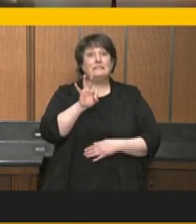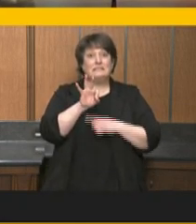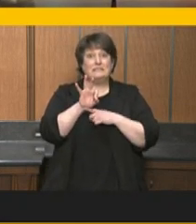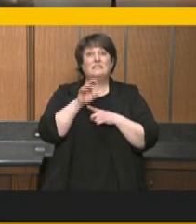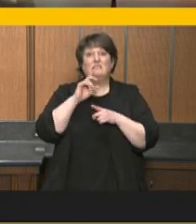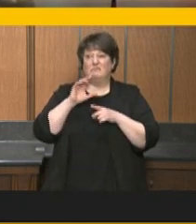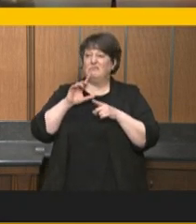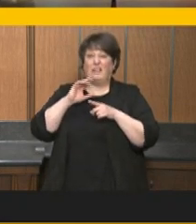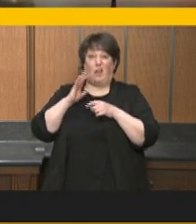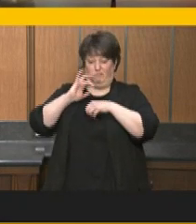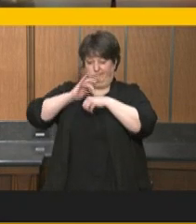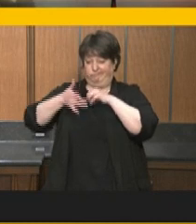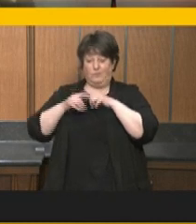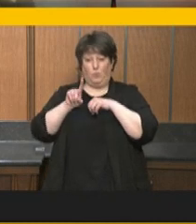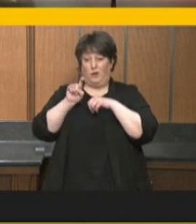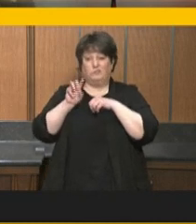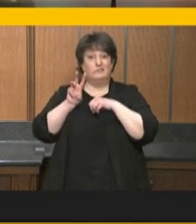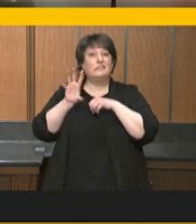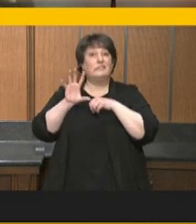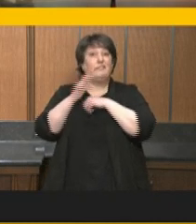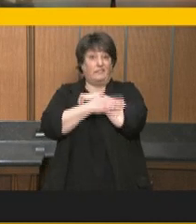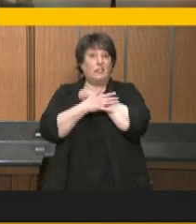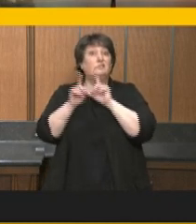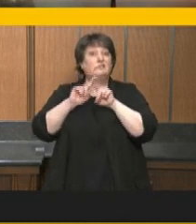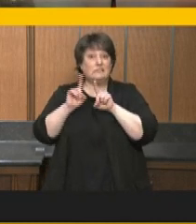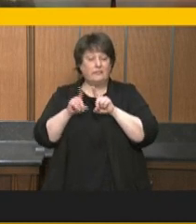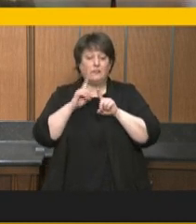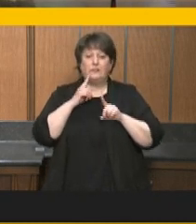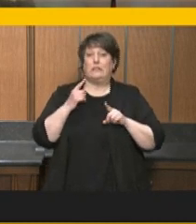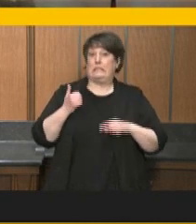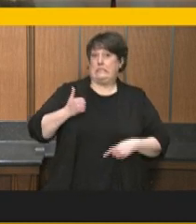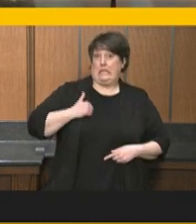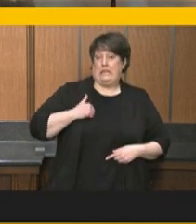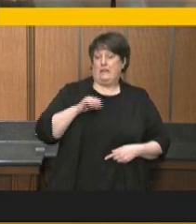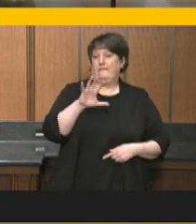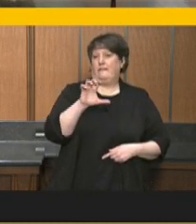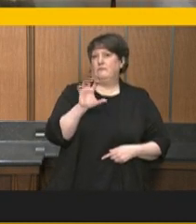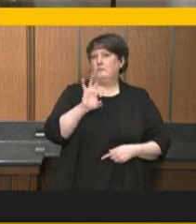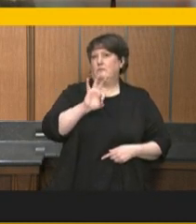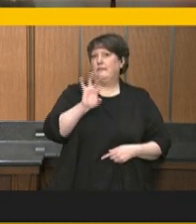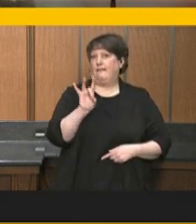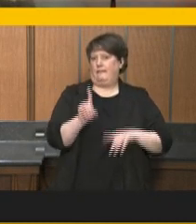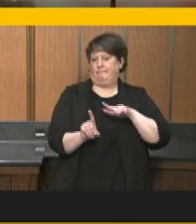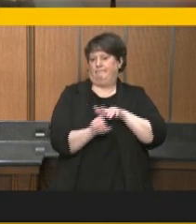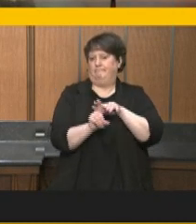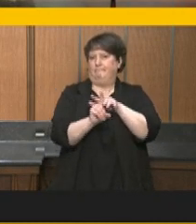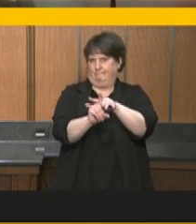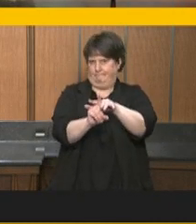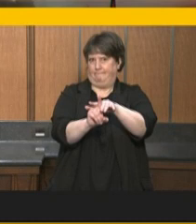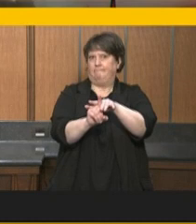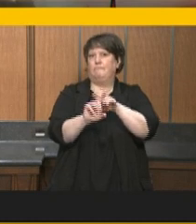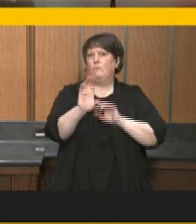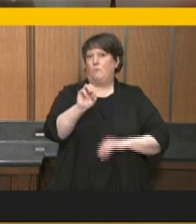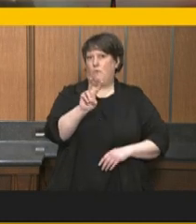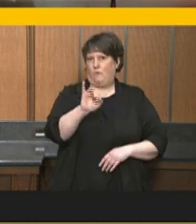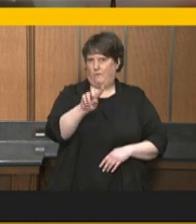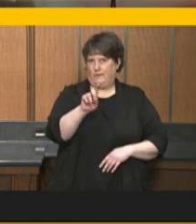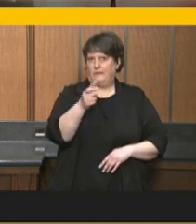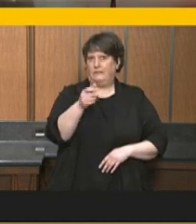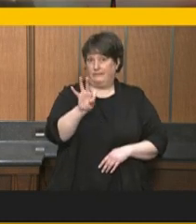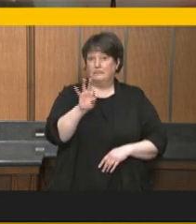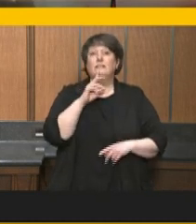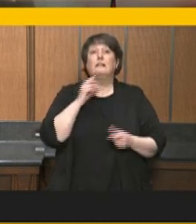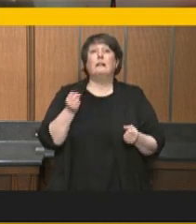countries. As of right now, there are 598 cases of COVID-19 and 8 deaths in